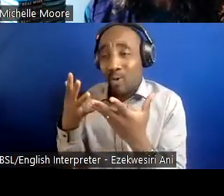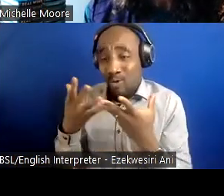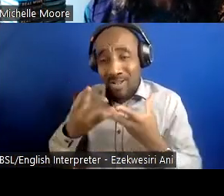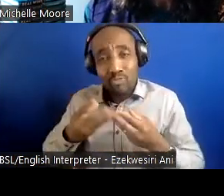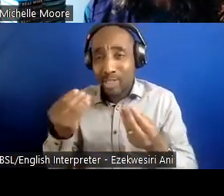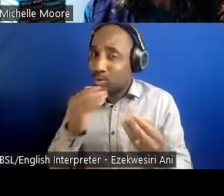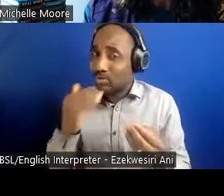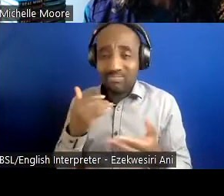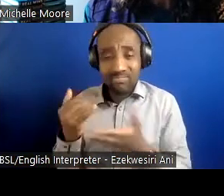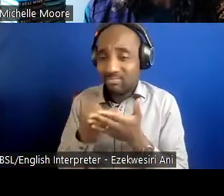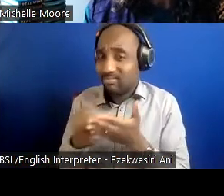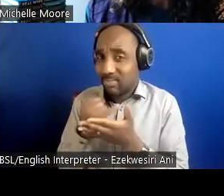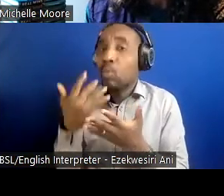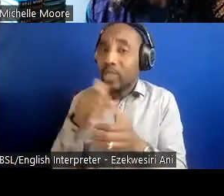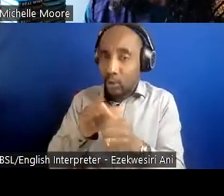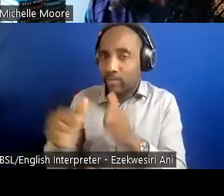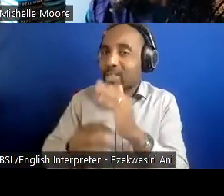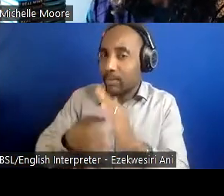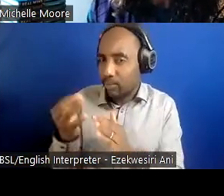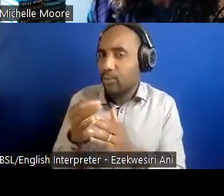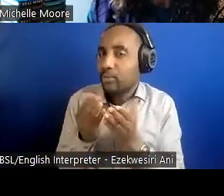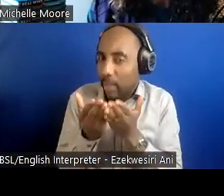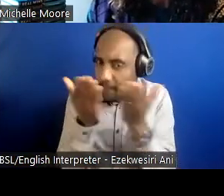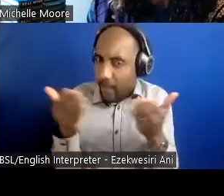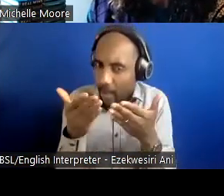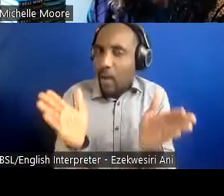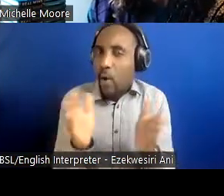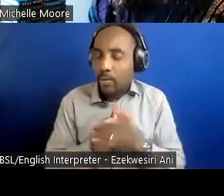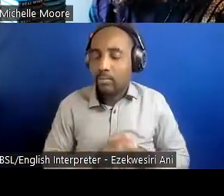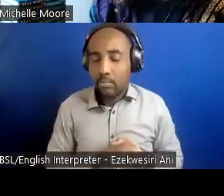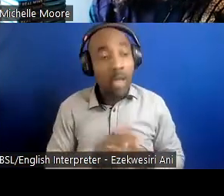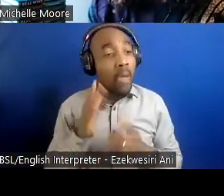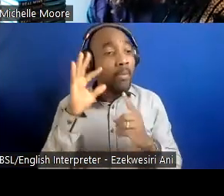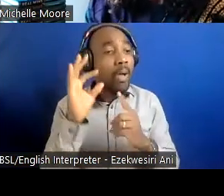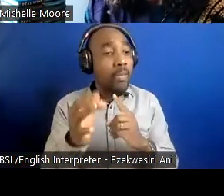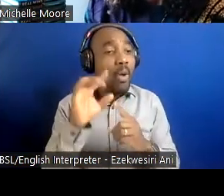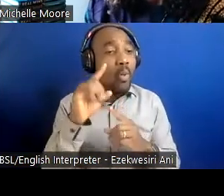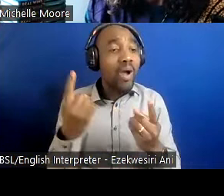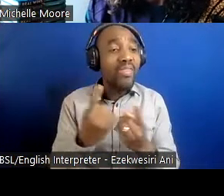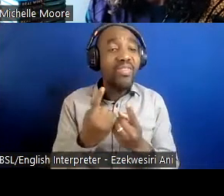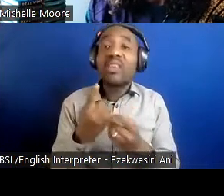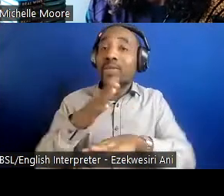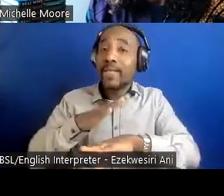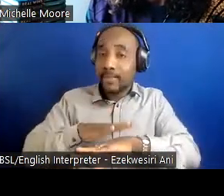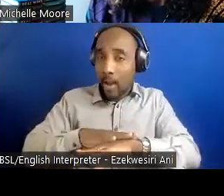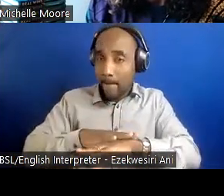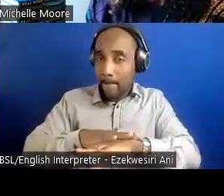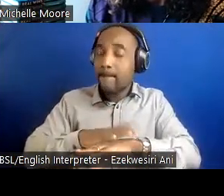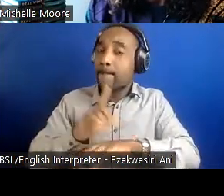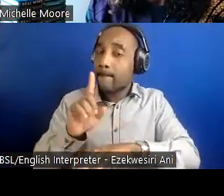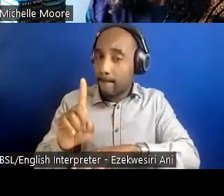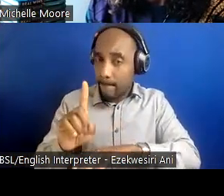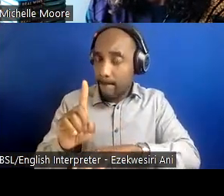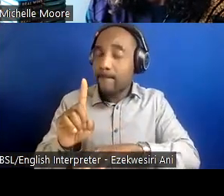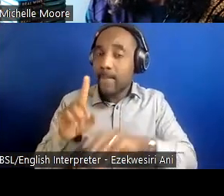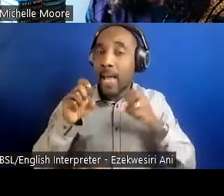at that than we've been previously. But actually the only point I make is that one thing that will take time is an acknowledgement that systemic